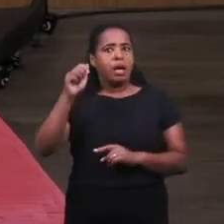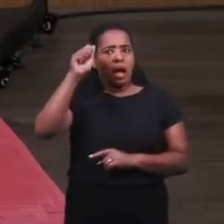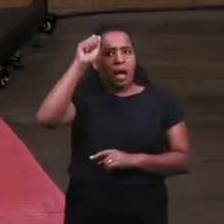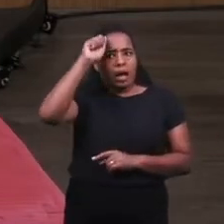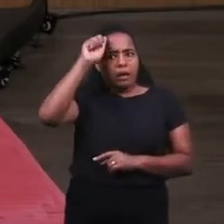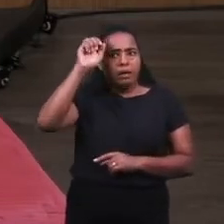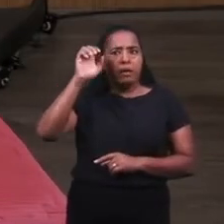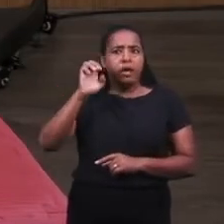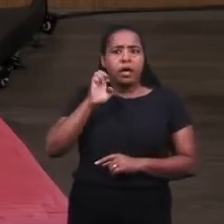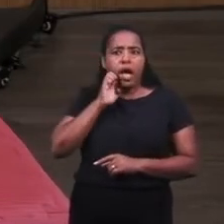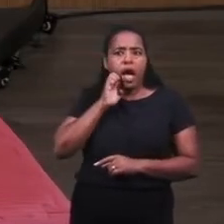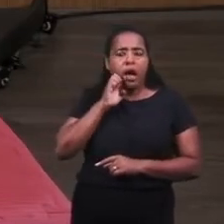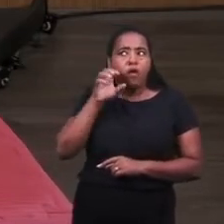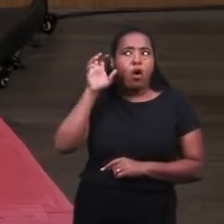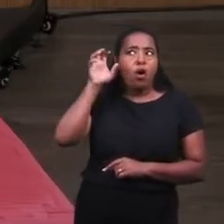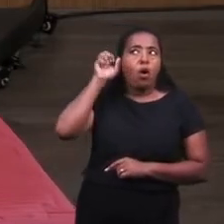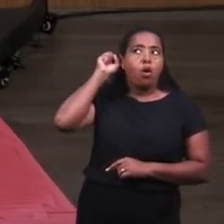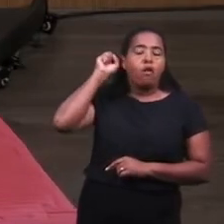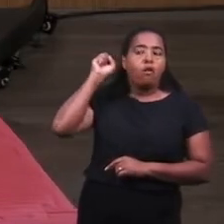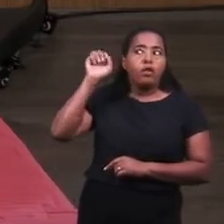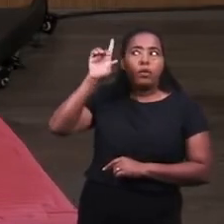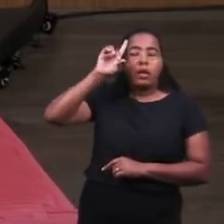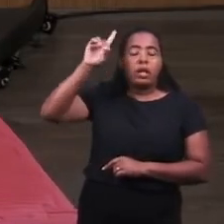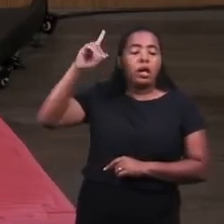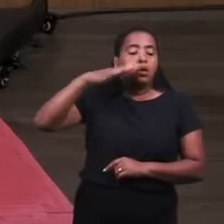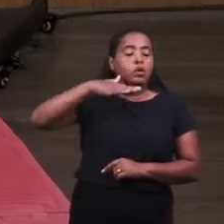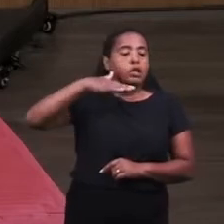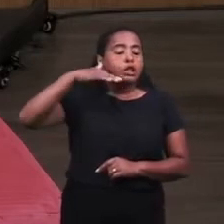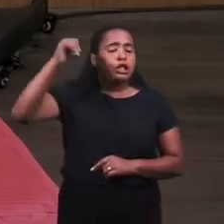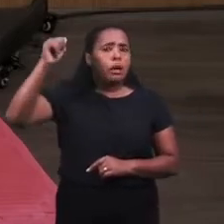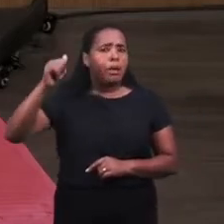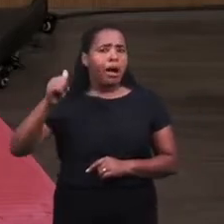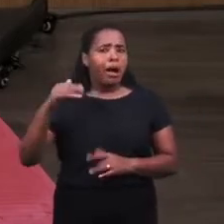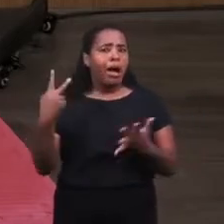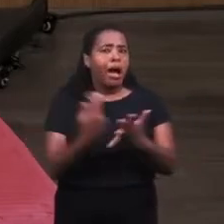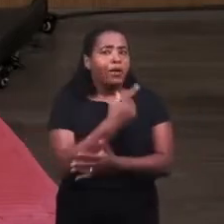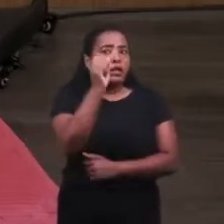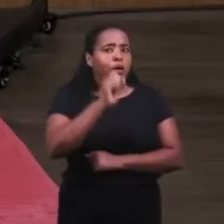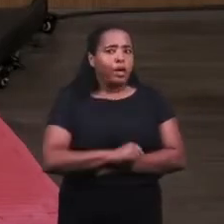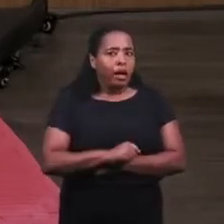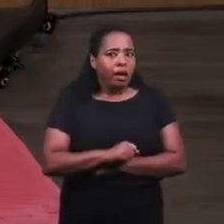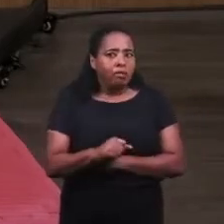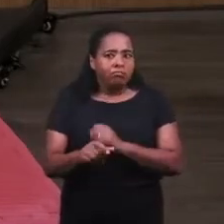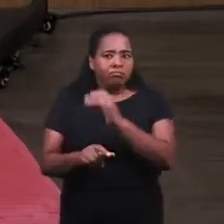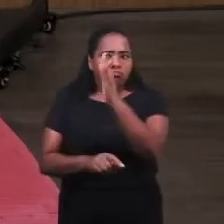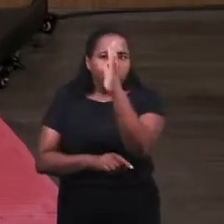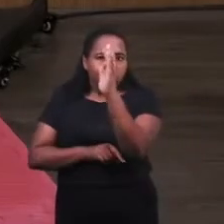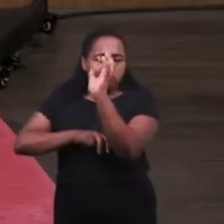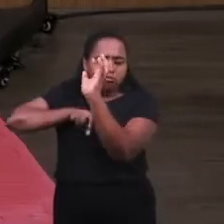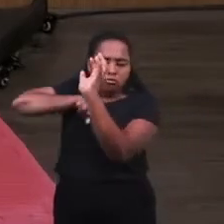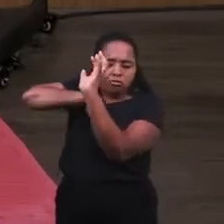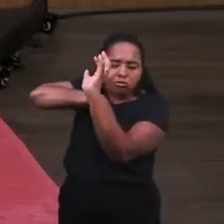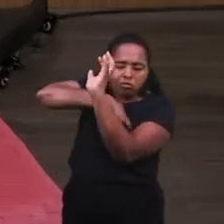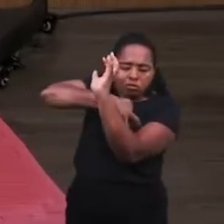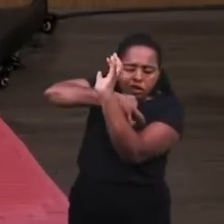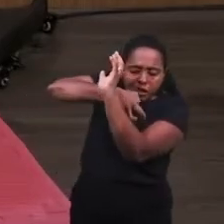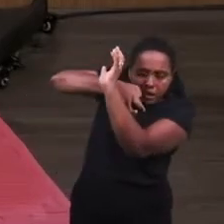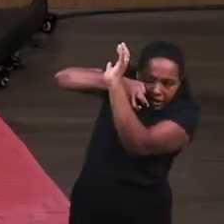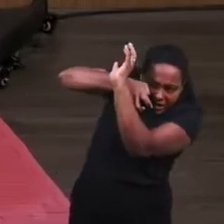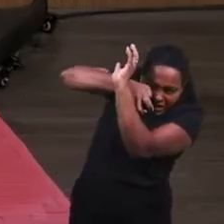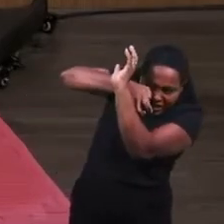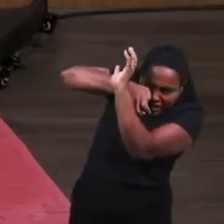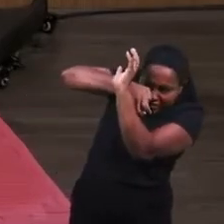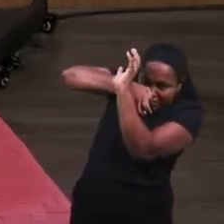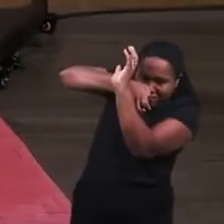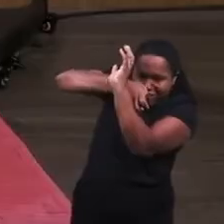Then Adam and Eve heard the voice of God, and you know what they did? They hid. They hid from God because they were